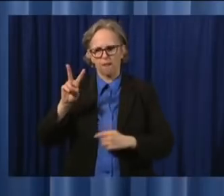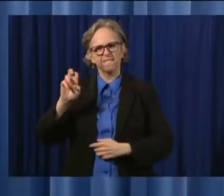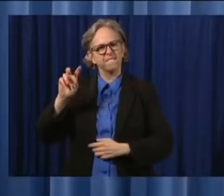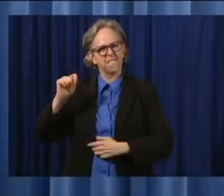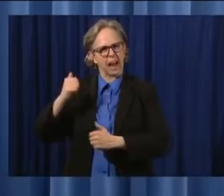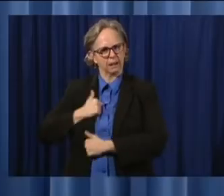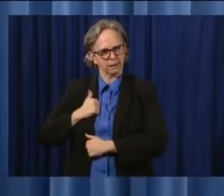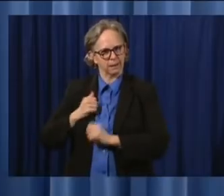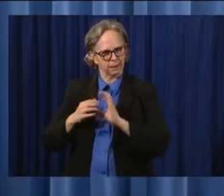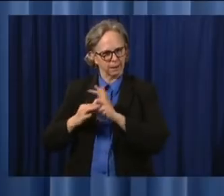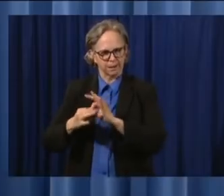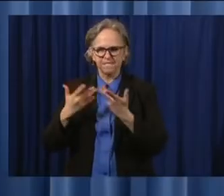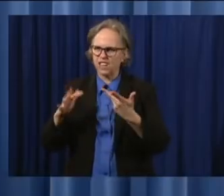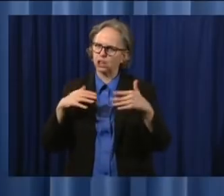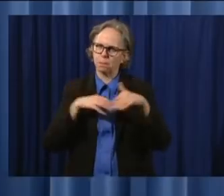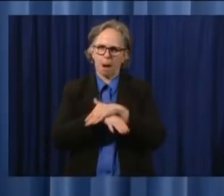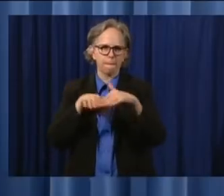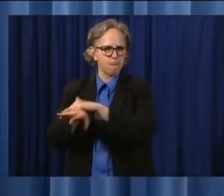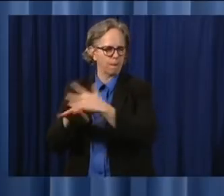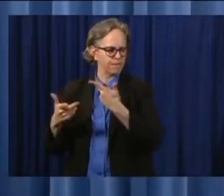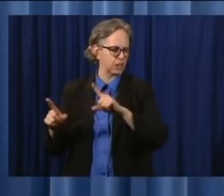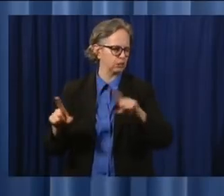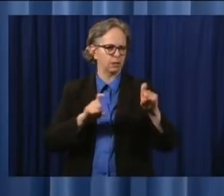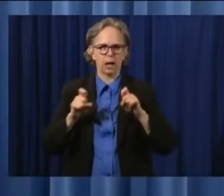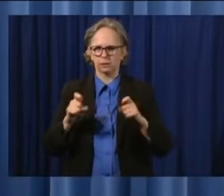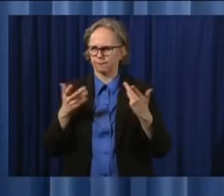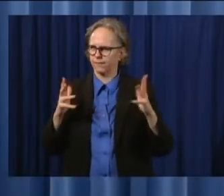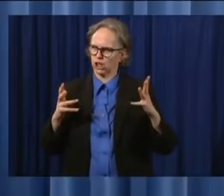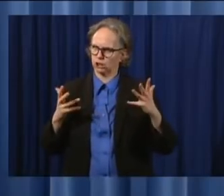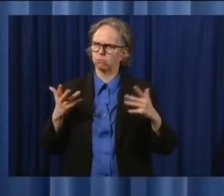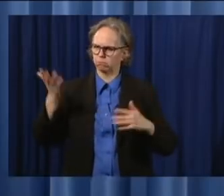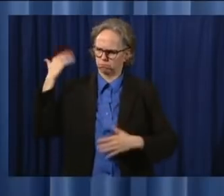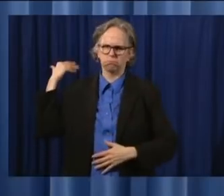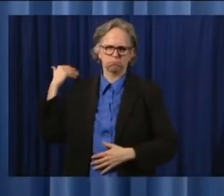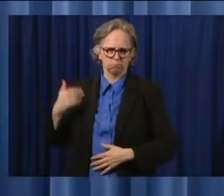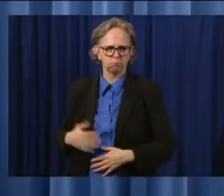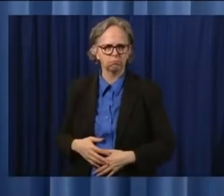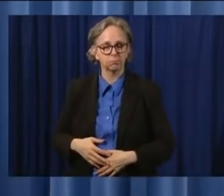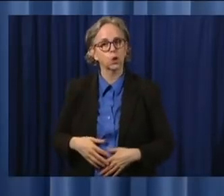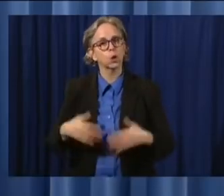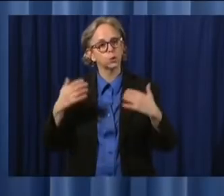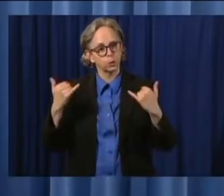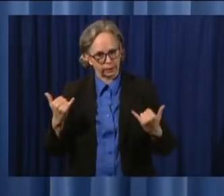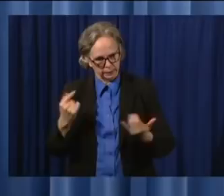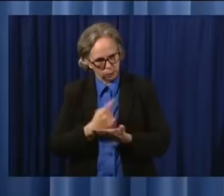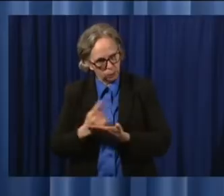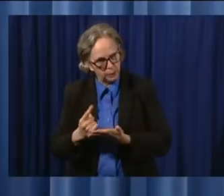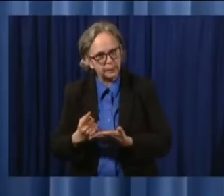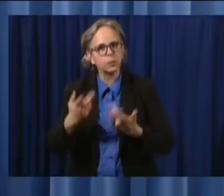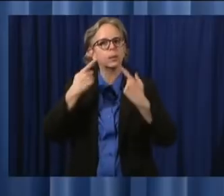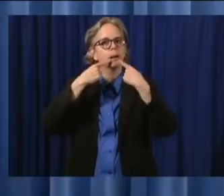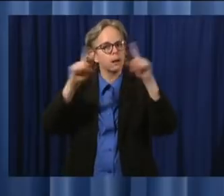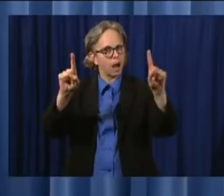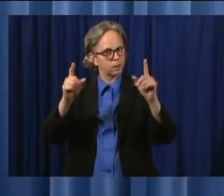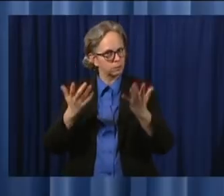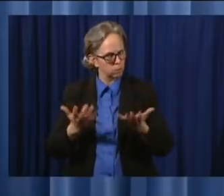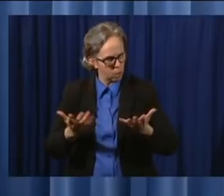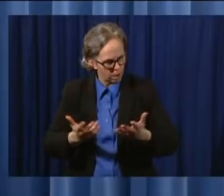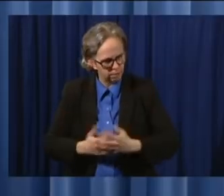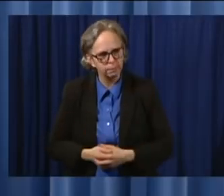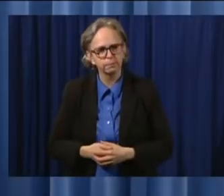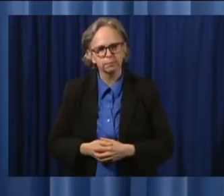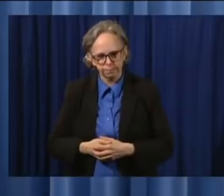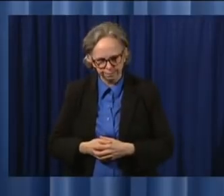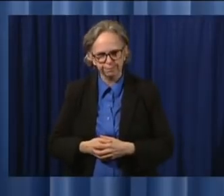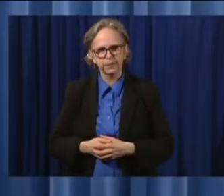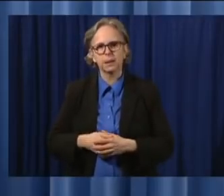significant testing in those. We announced today about people with developmental disabilities